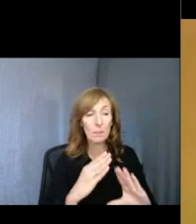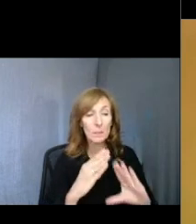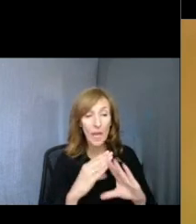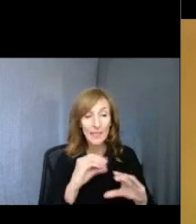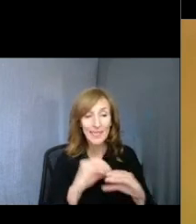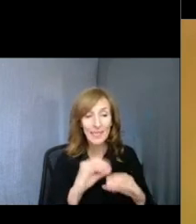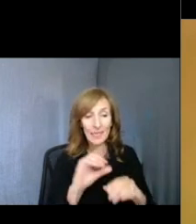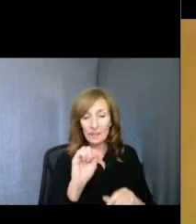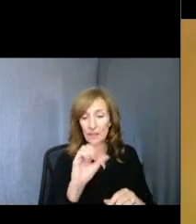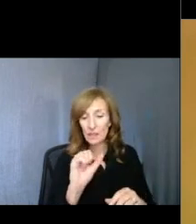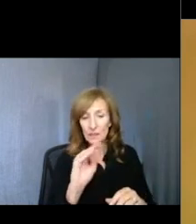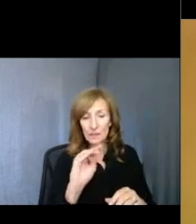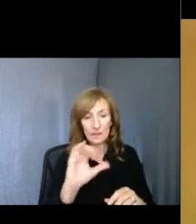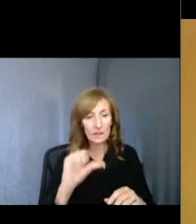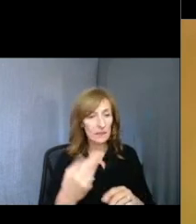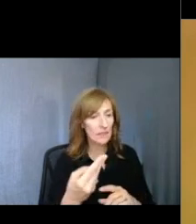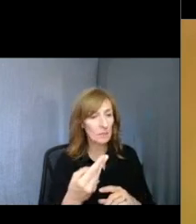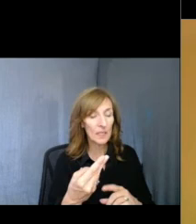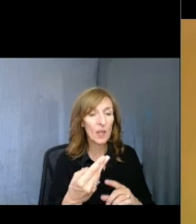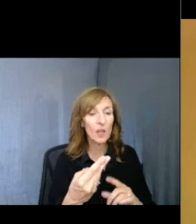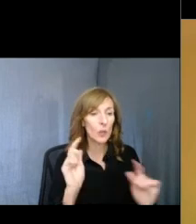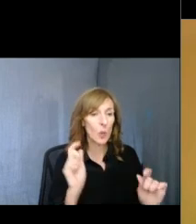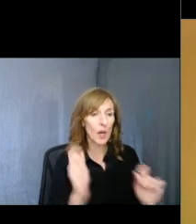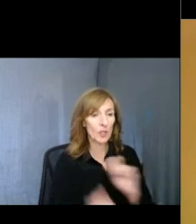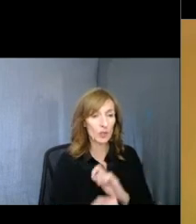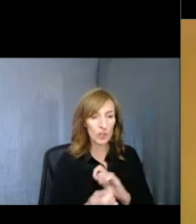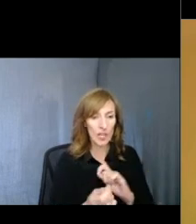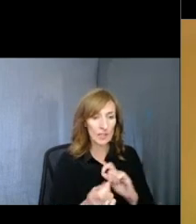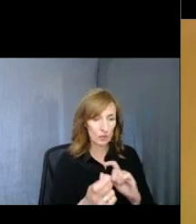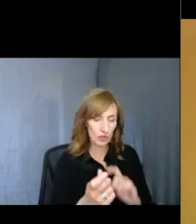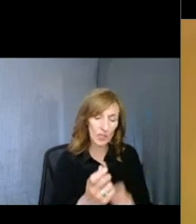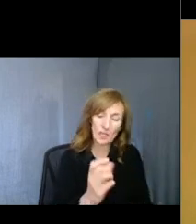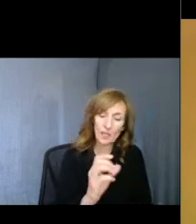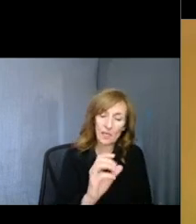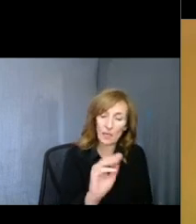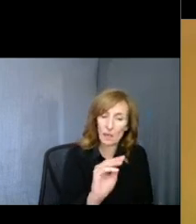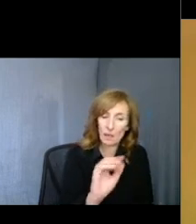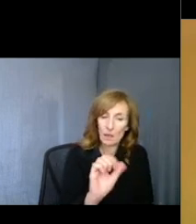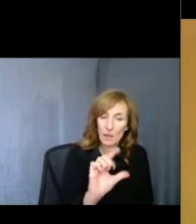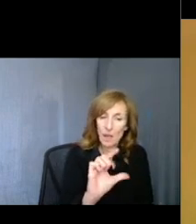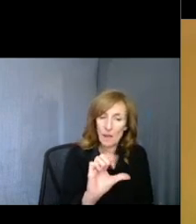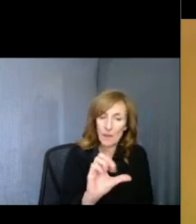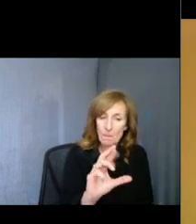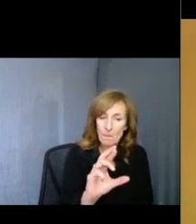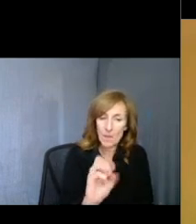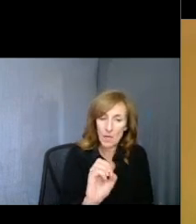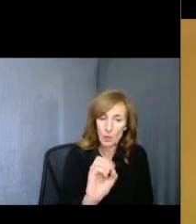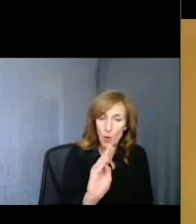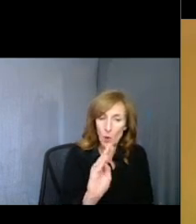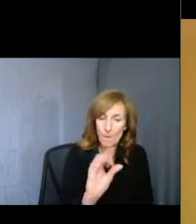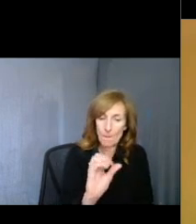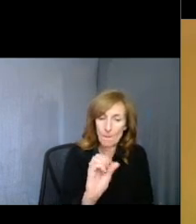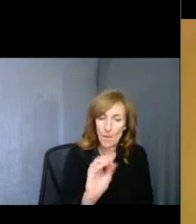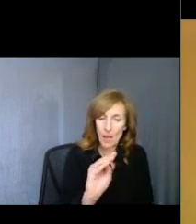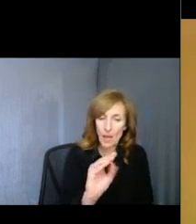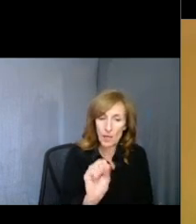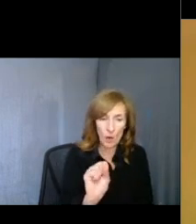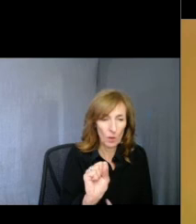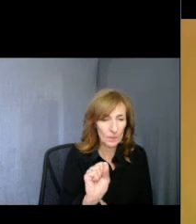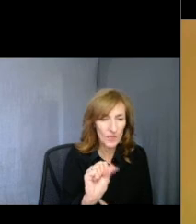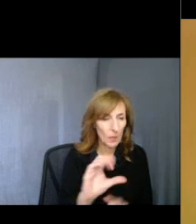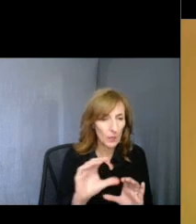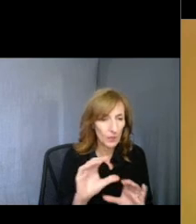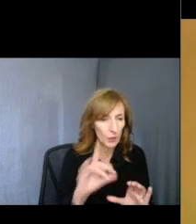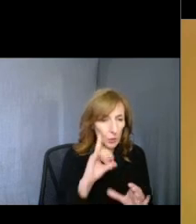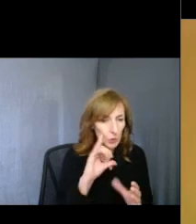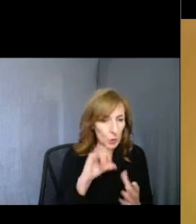altering the microbiome, for lack of that's a really simplistic view. And then what are you doing when you chronically do that? We know that in people, by